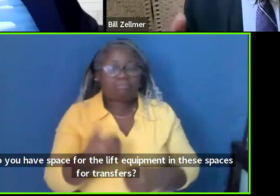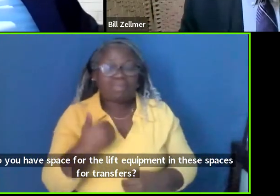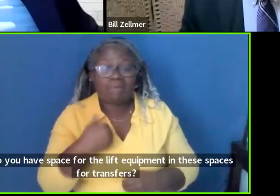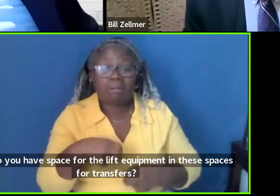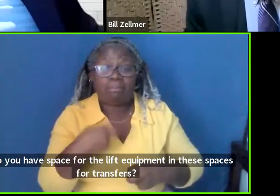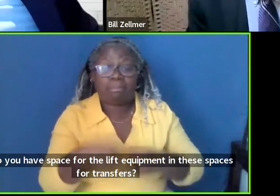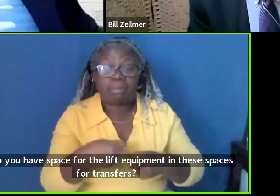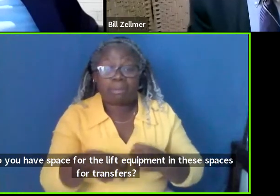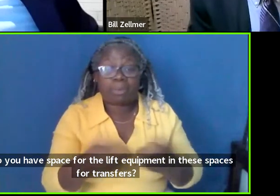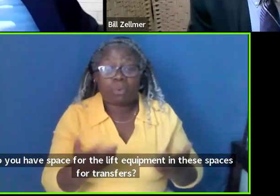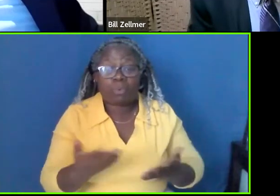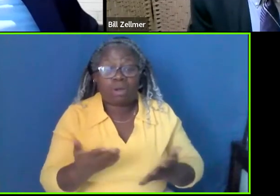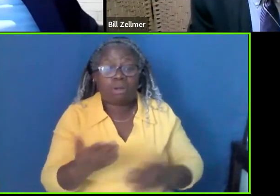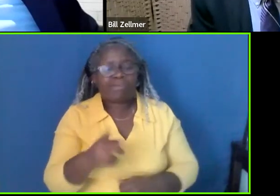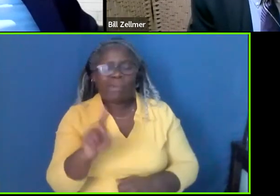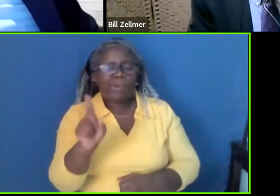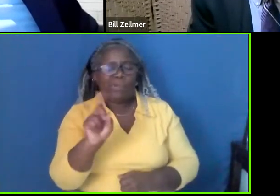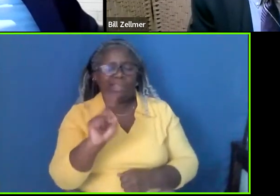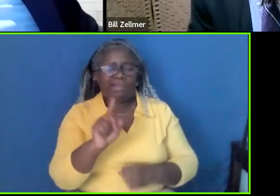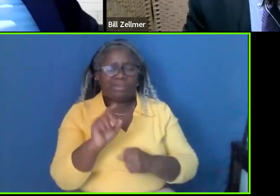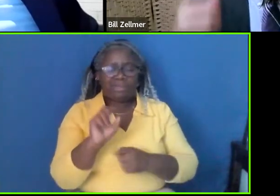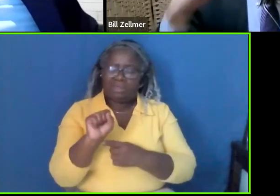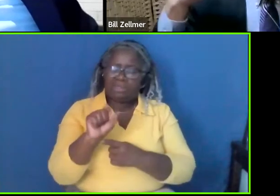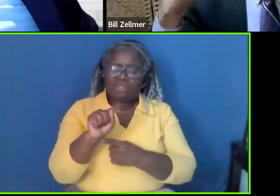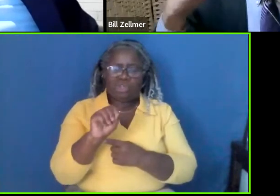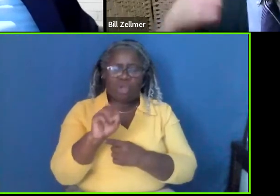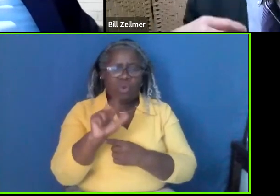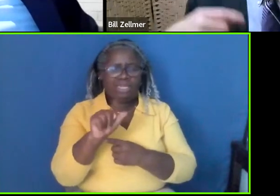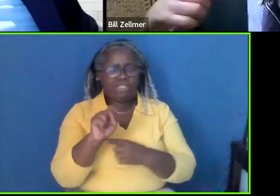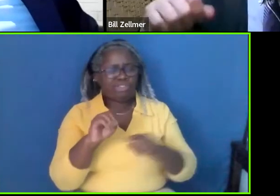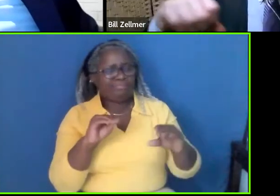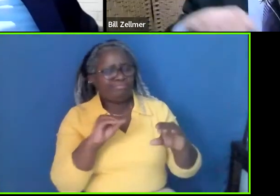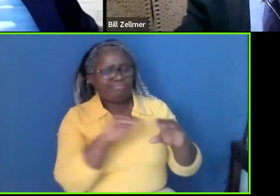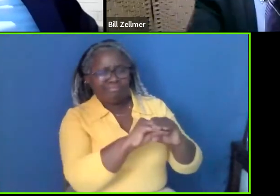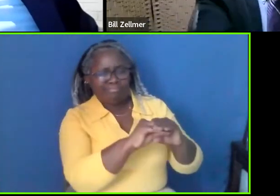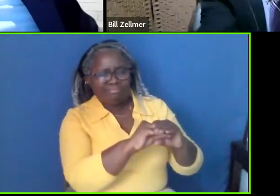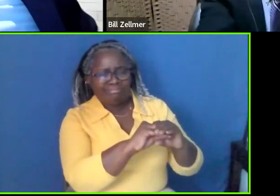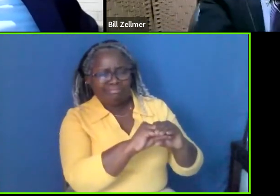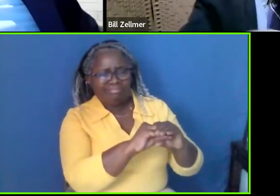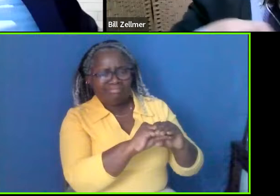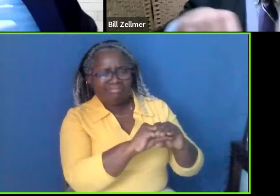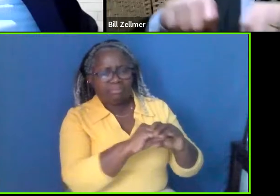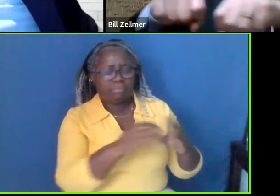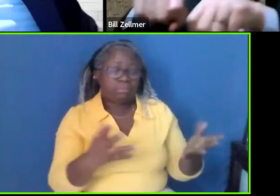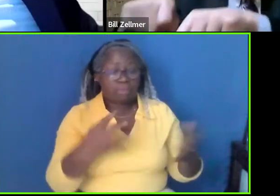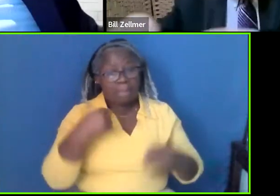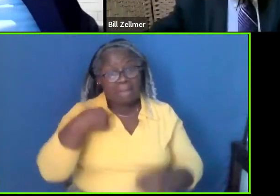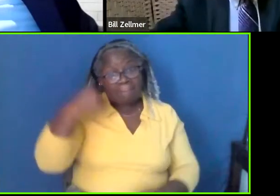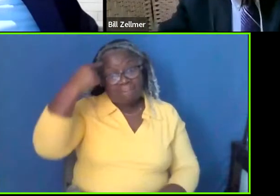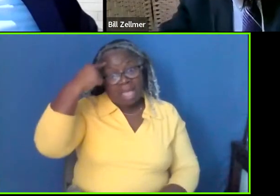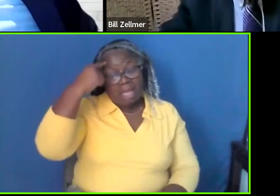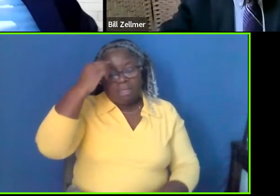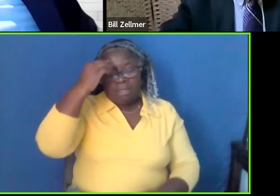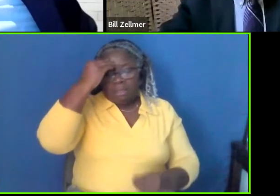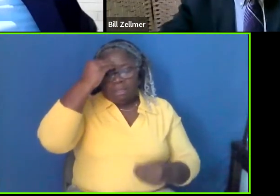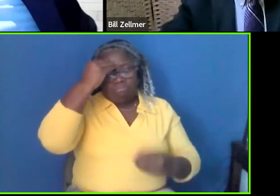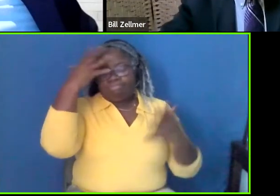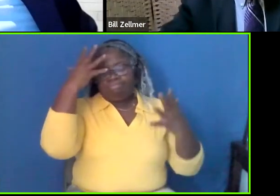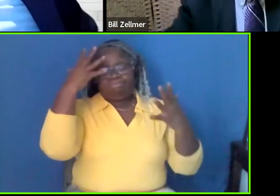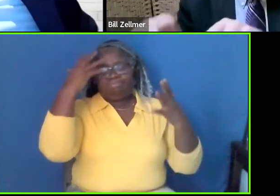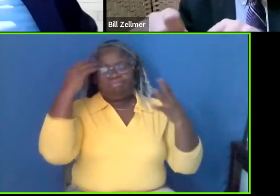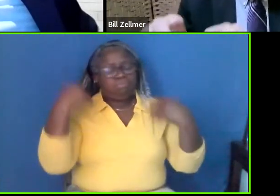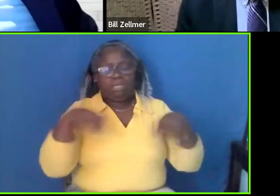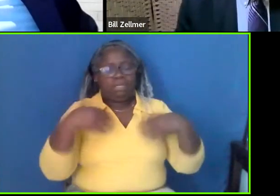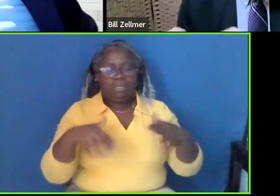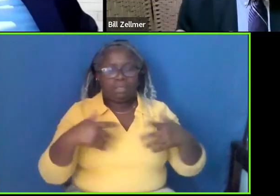And we typically have the lift equipment. I'm thinking in my mind of a rollable piece of equipment that we could roll into a